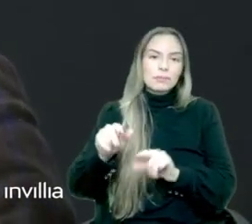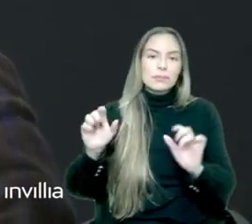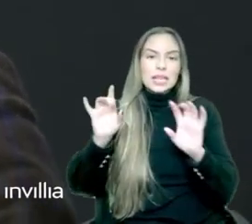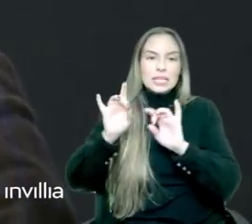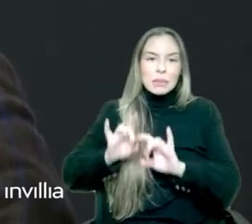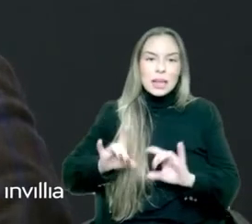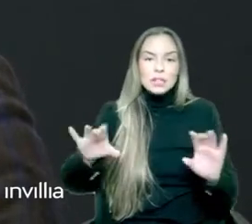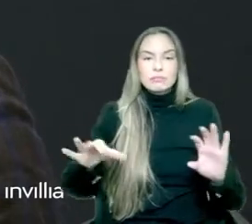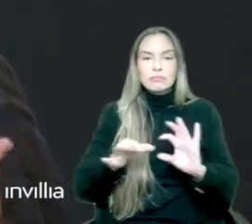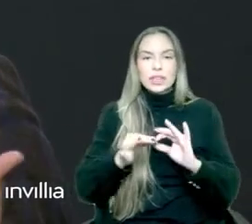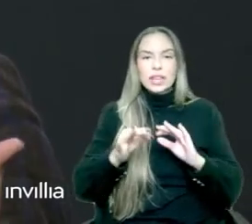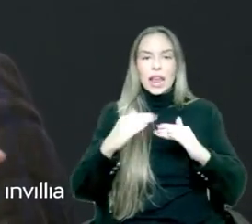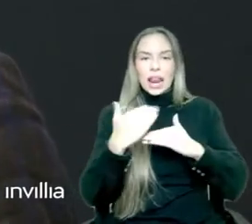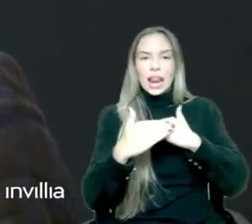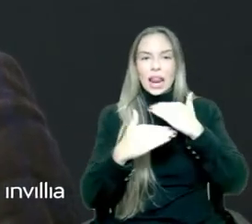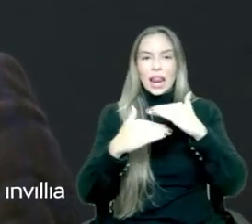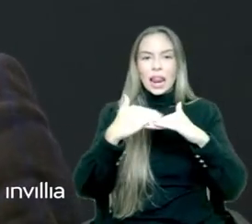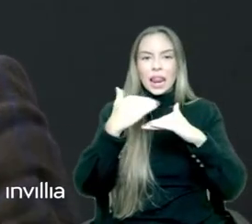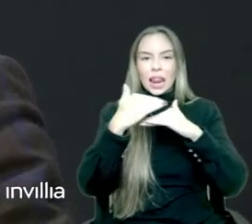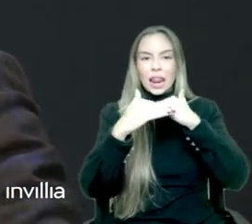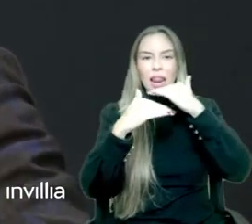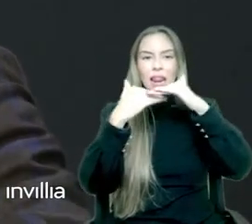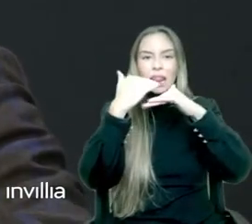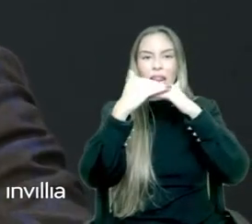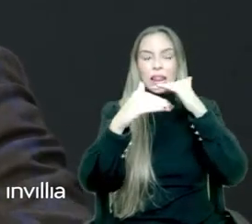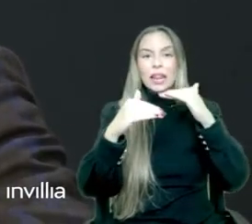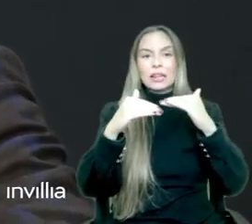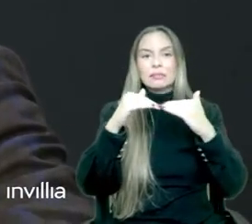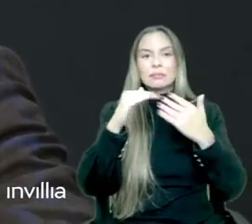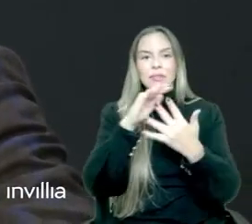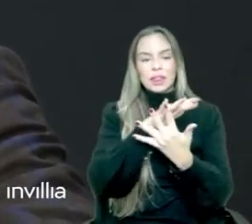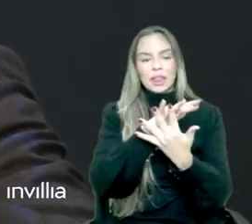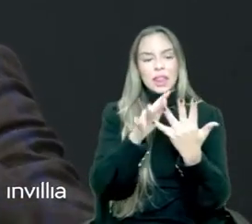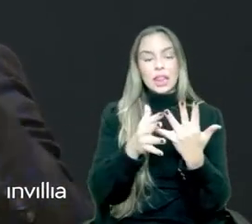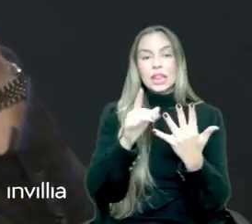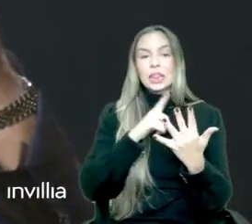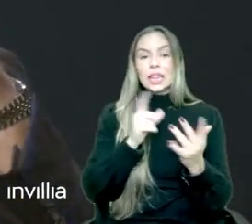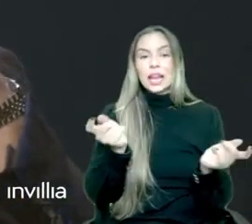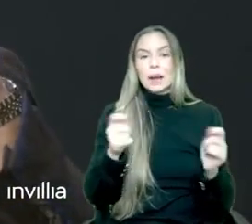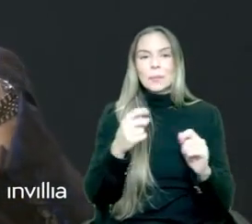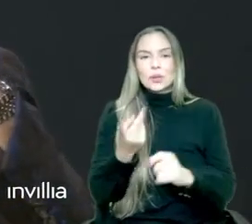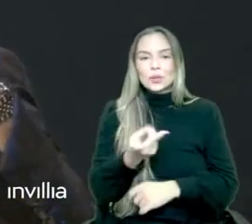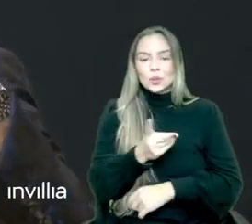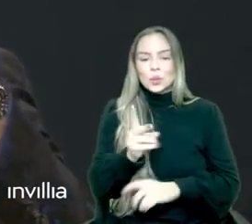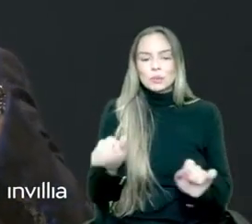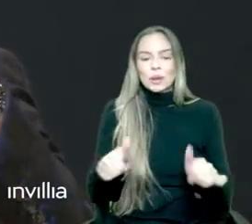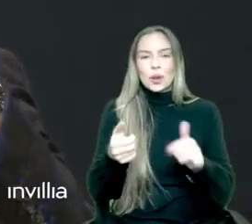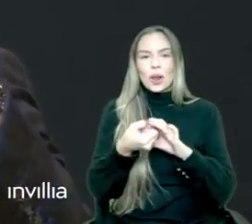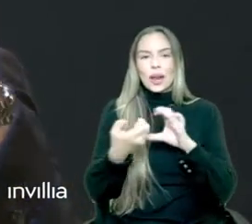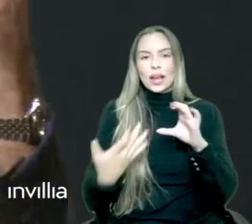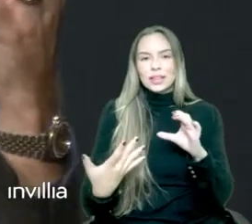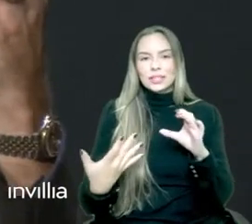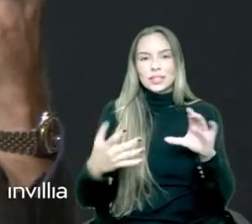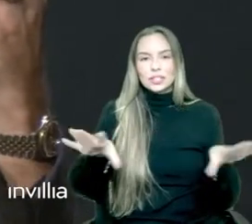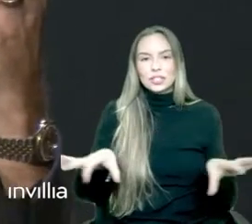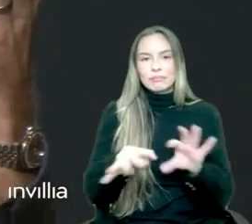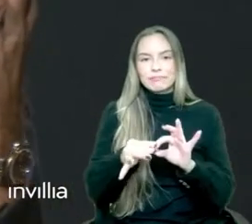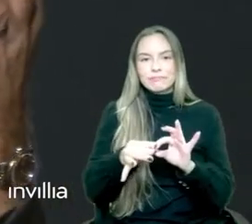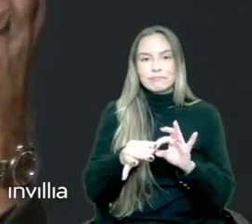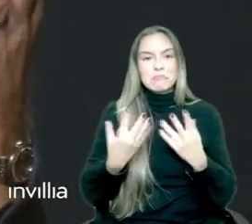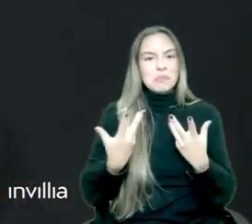model to get the best of both worlds. So you have the incredible output